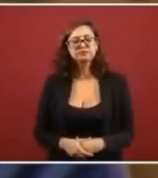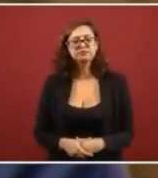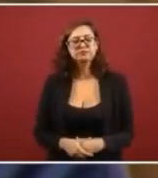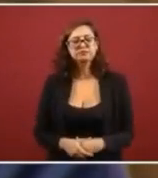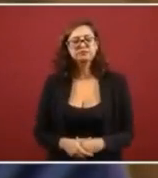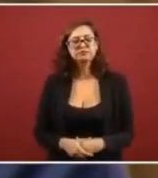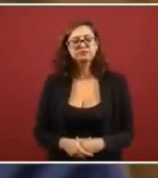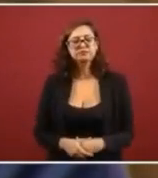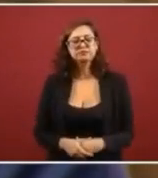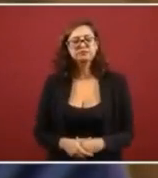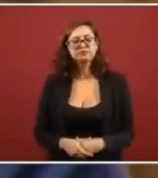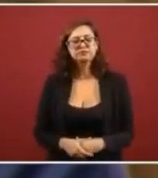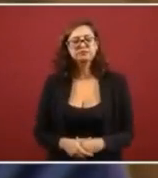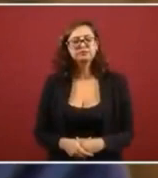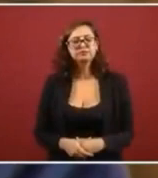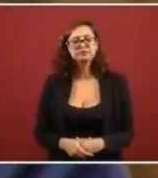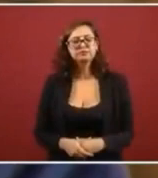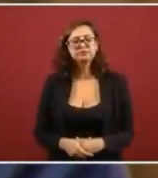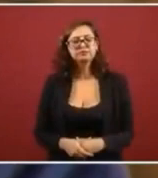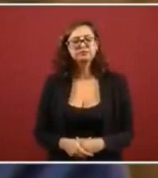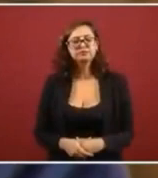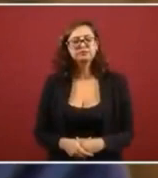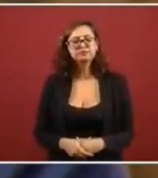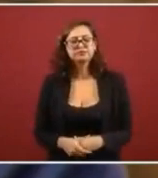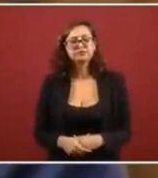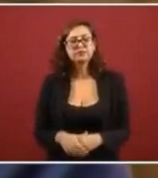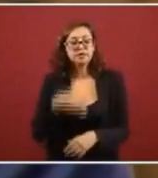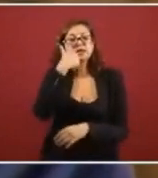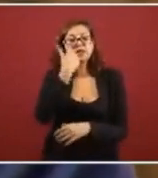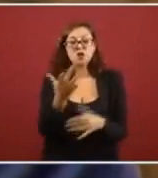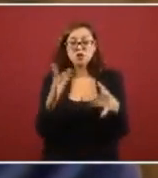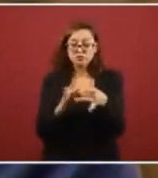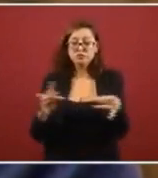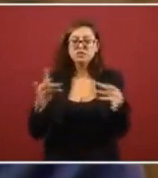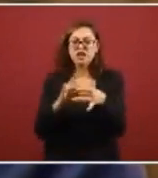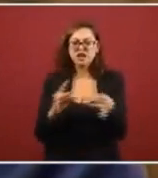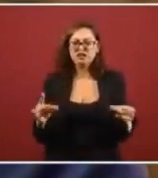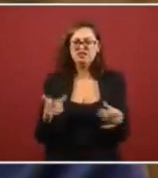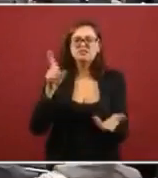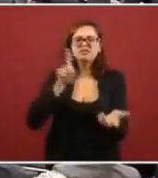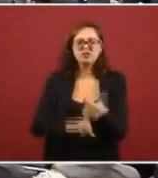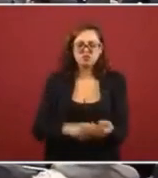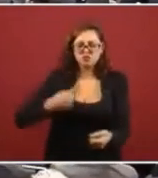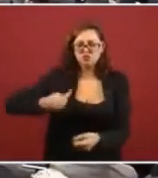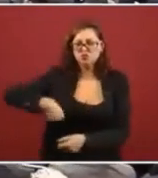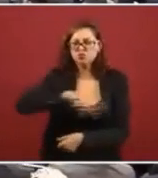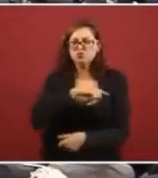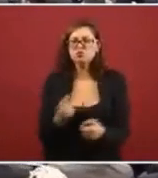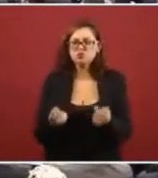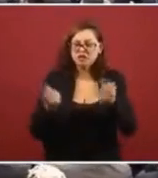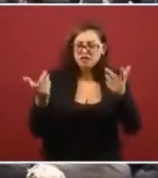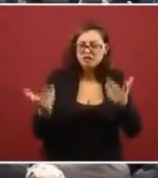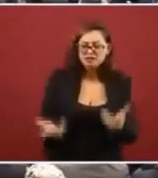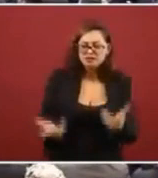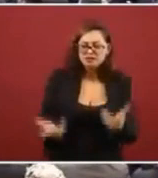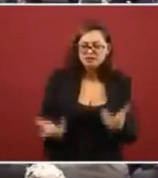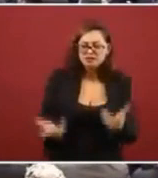in a punctual way I explained that this is what we're doing